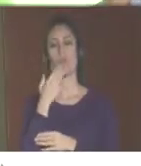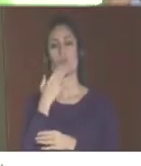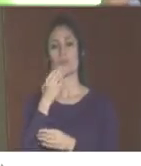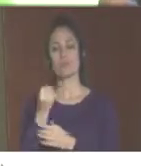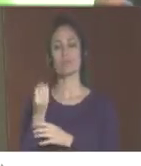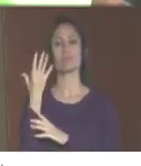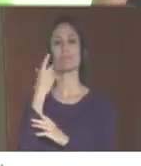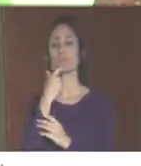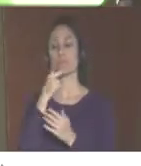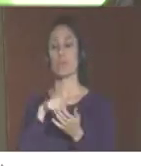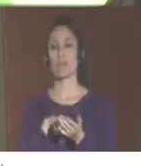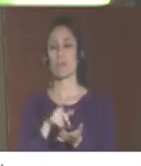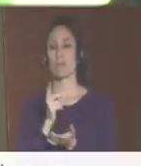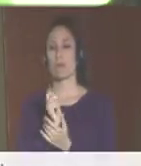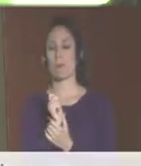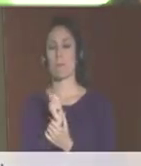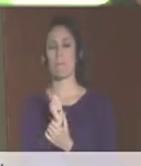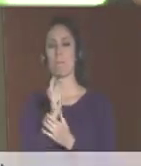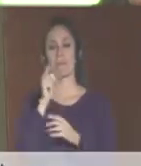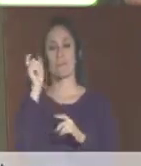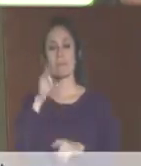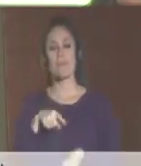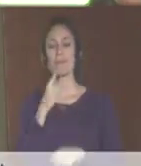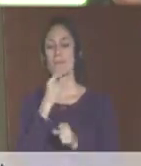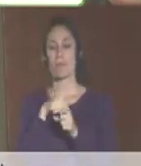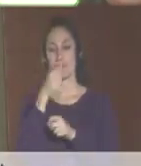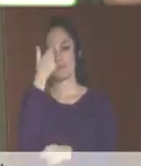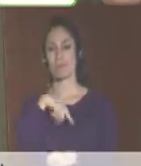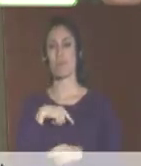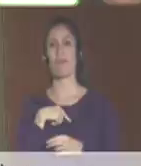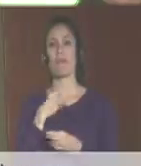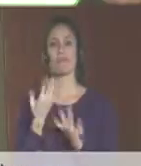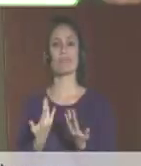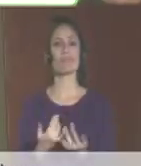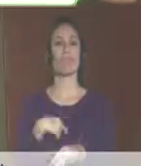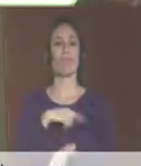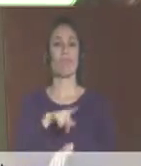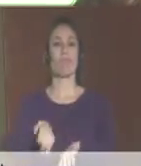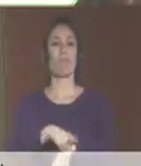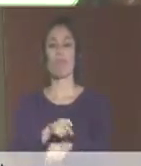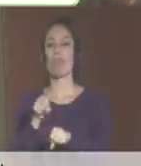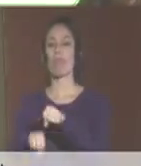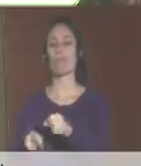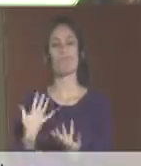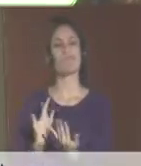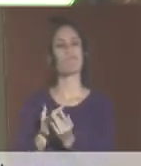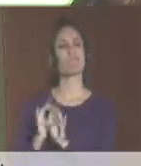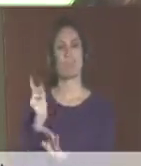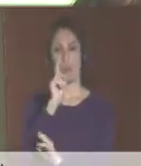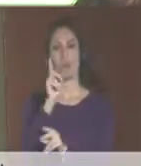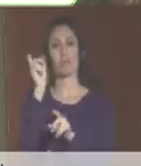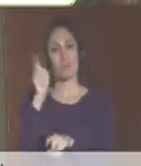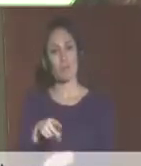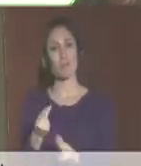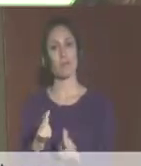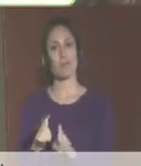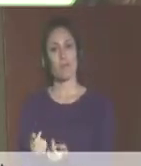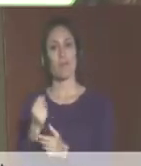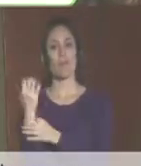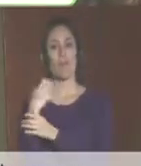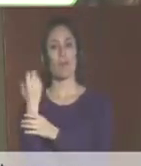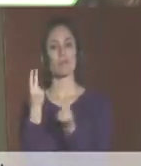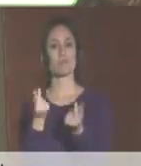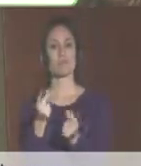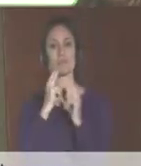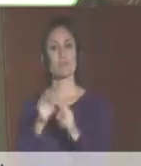a reactive perspective. This is from a capacity to respond or to rehabilitate when damage has been generated, when an